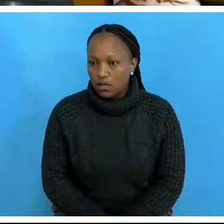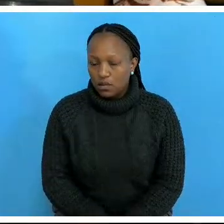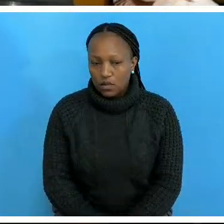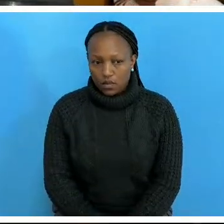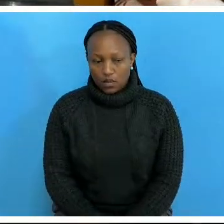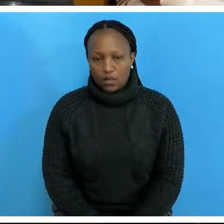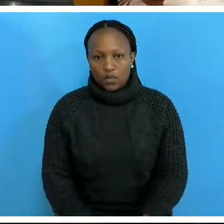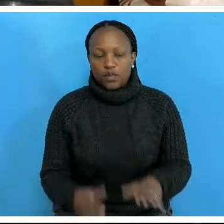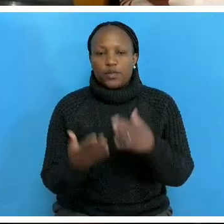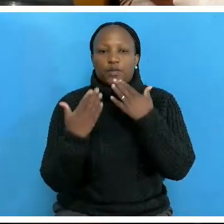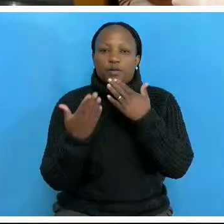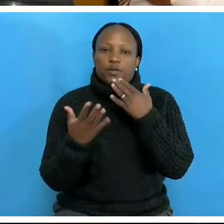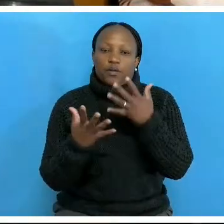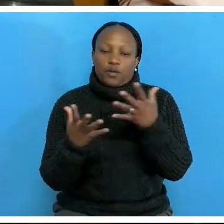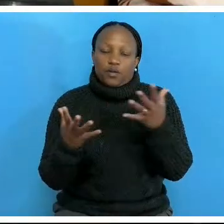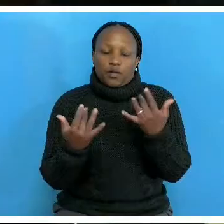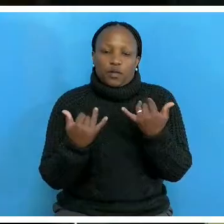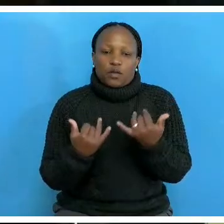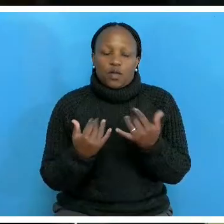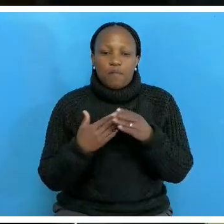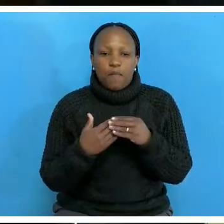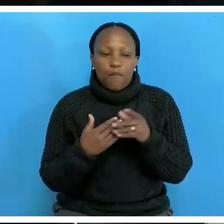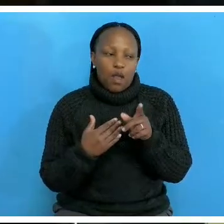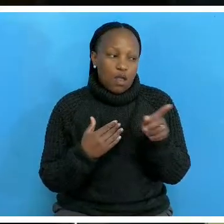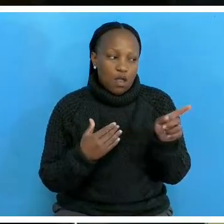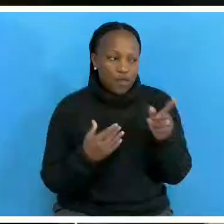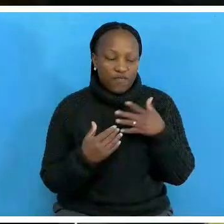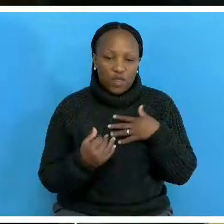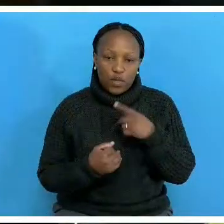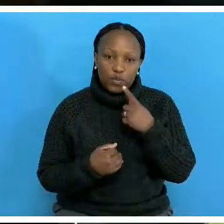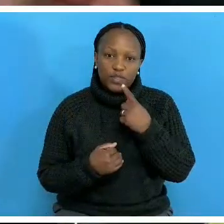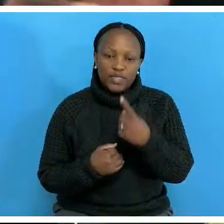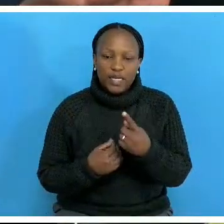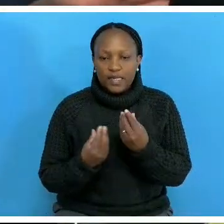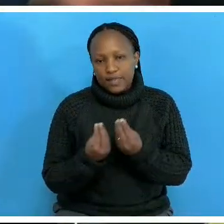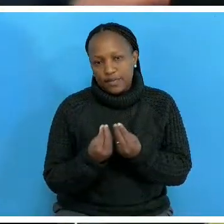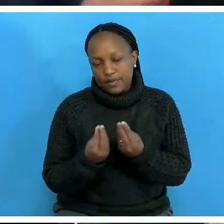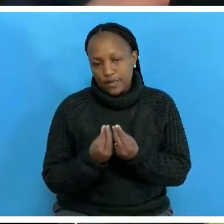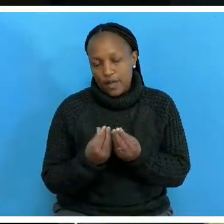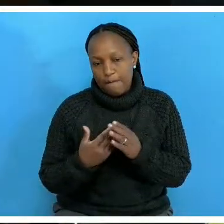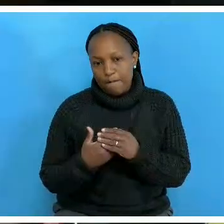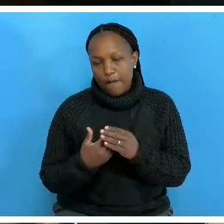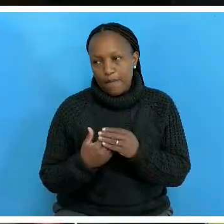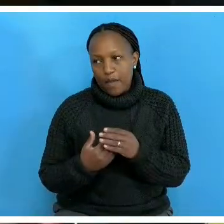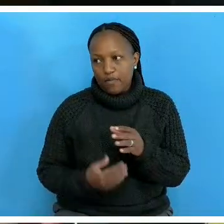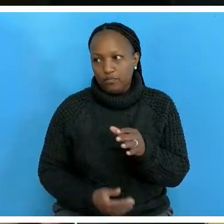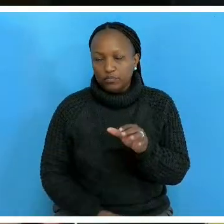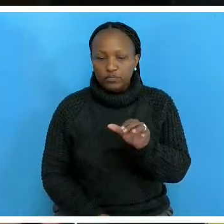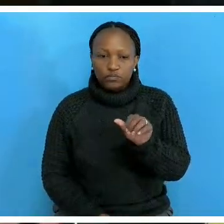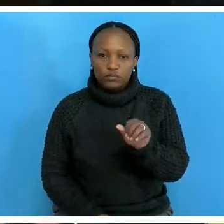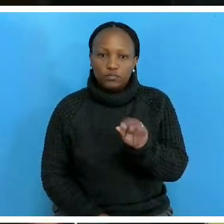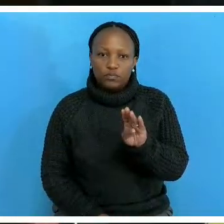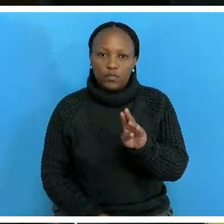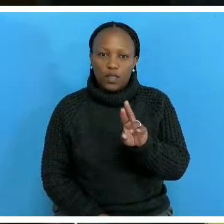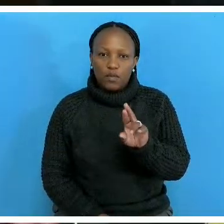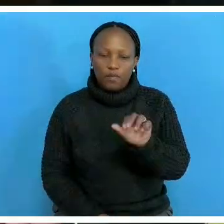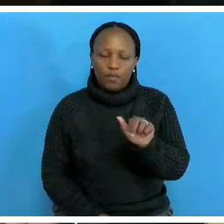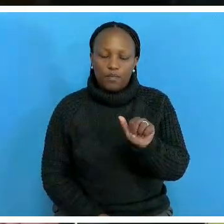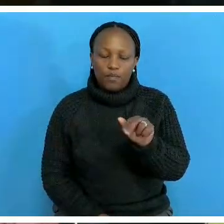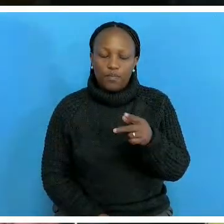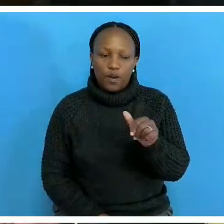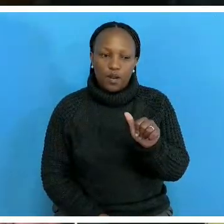give the members an opportunity if they want to say something. Member Abrams, you had your hand up. Thank